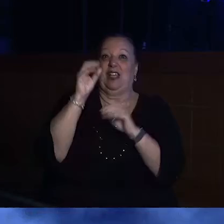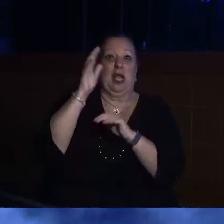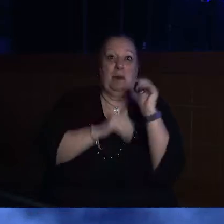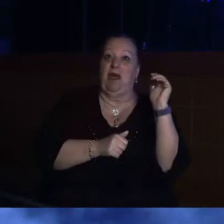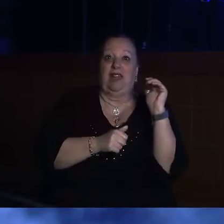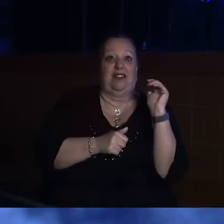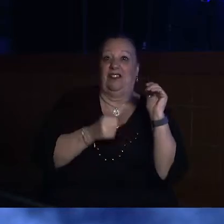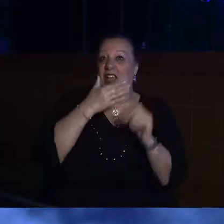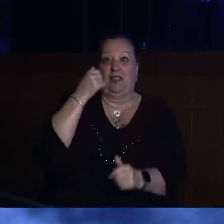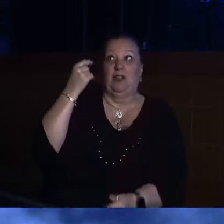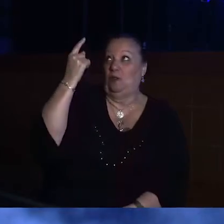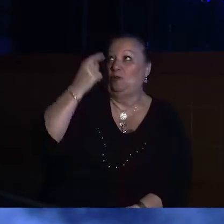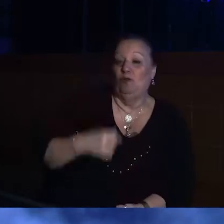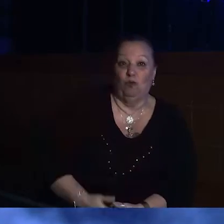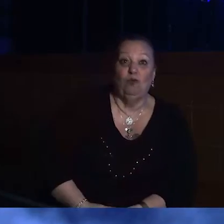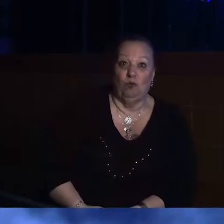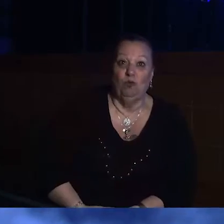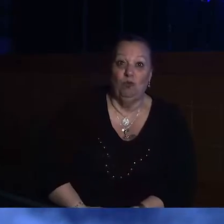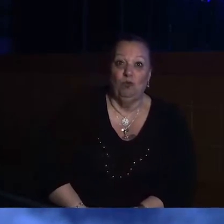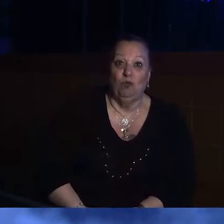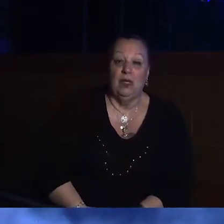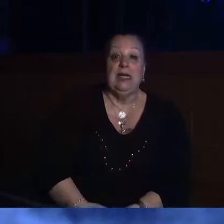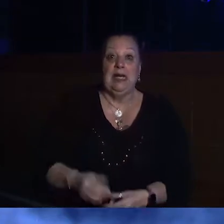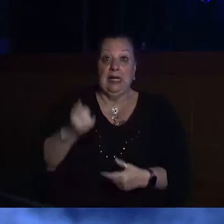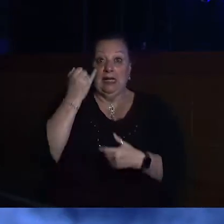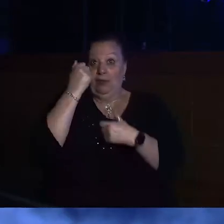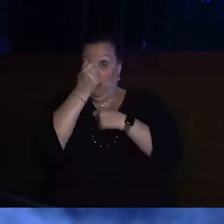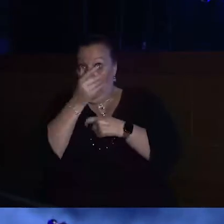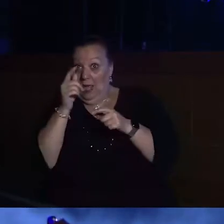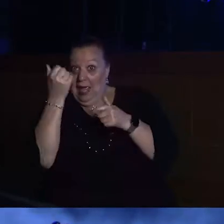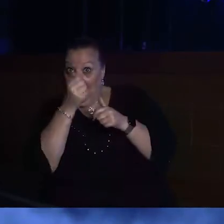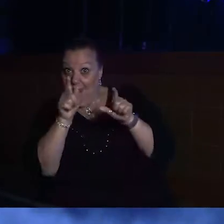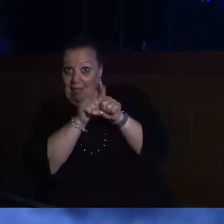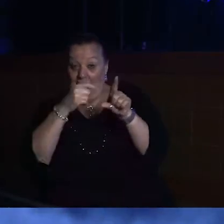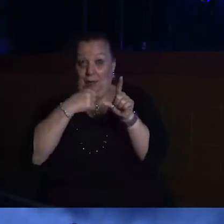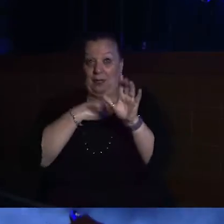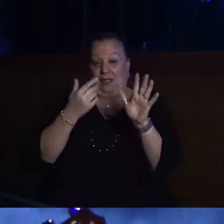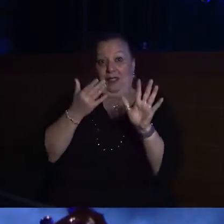better than You. If you're anything like me, then